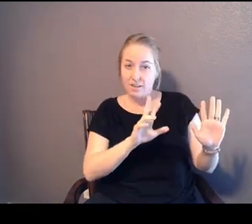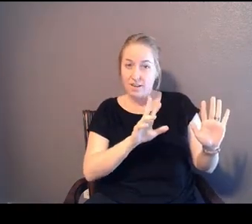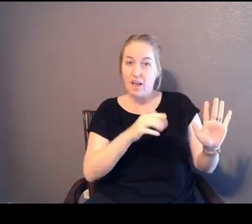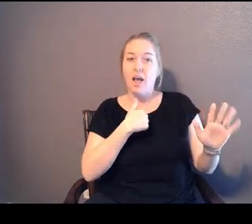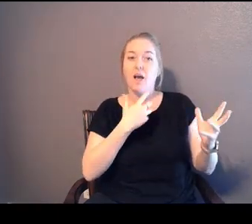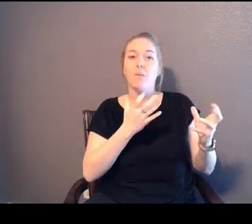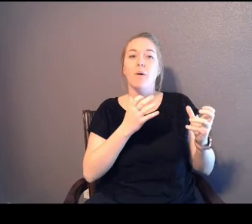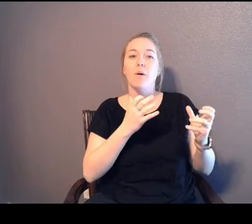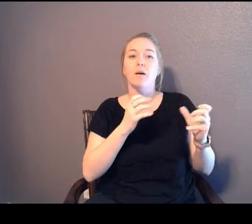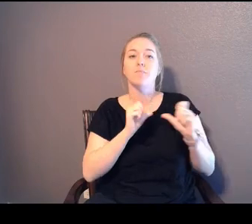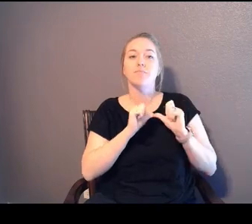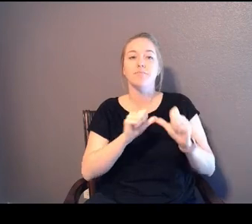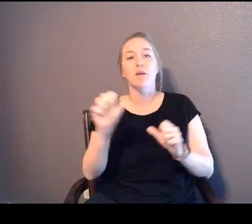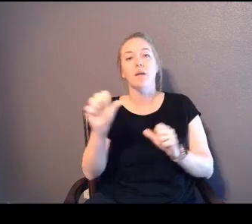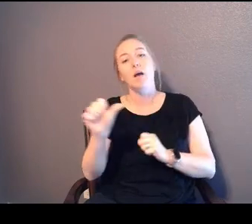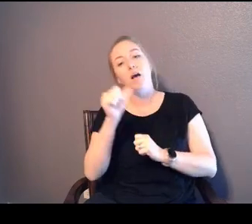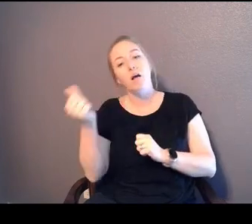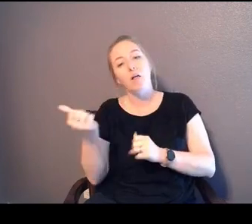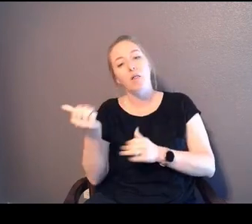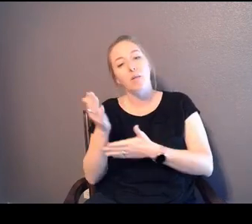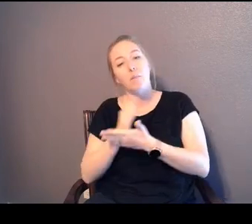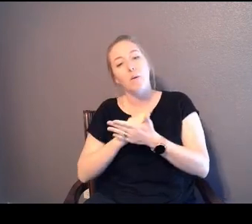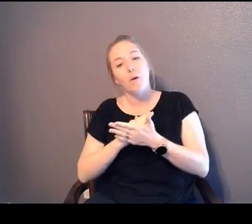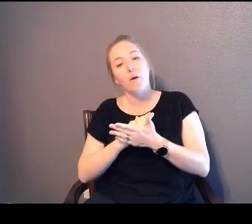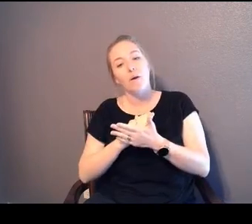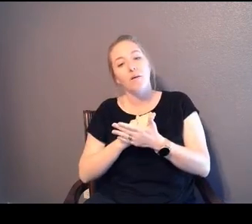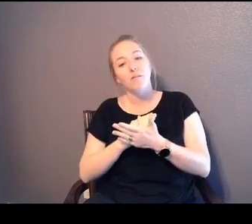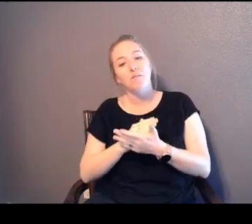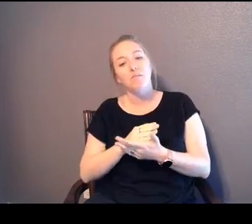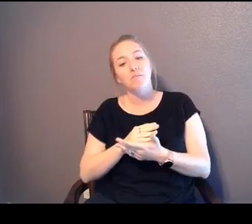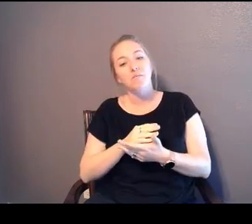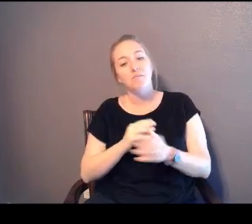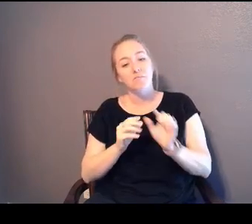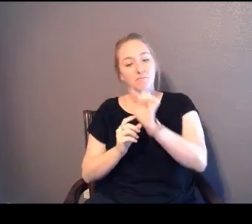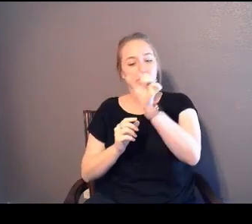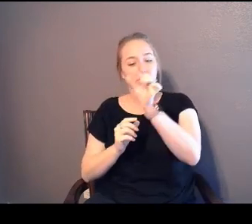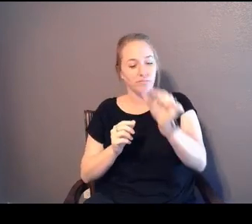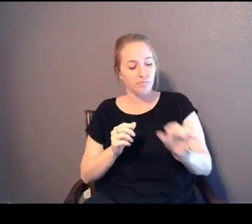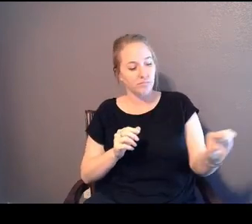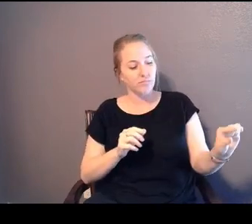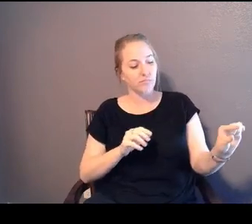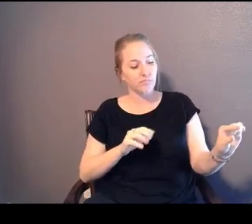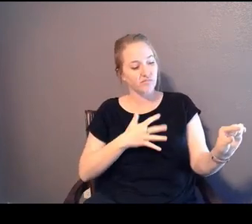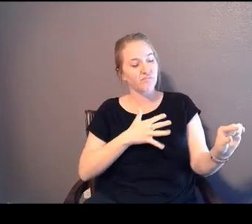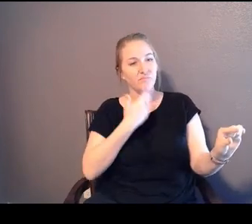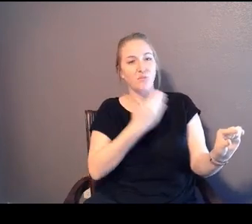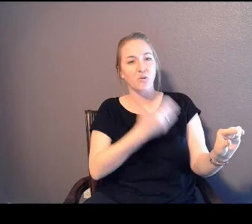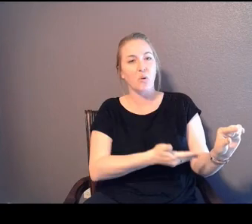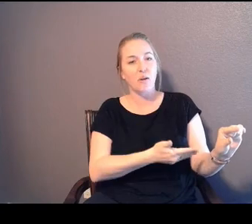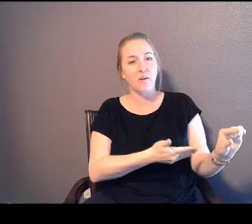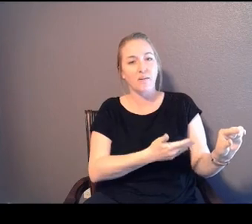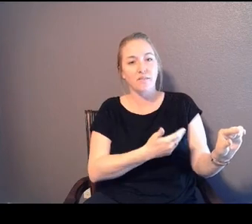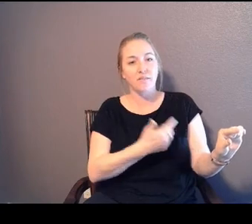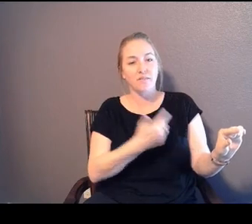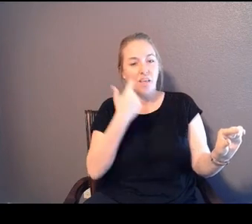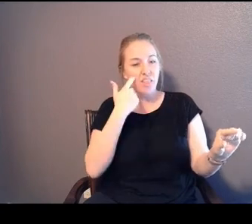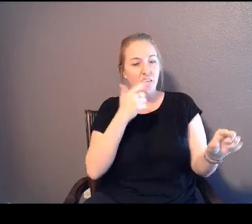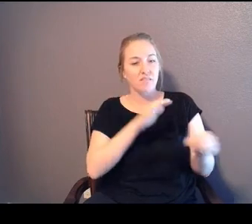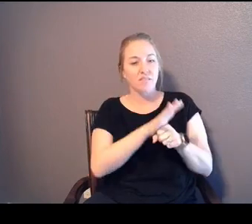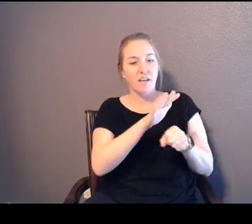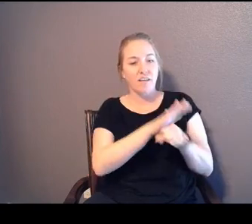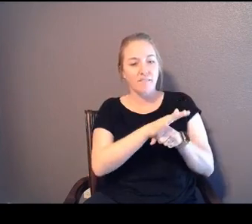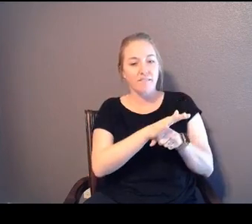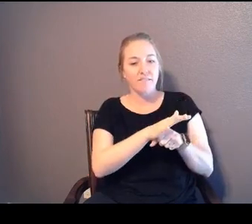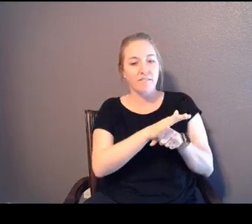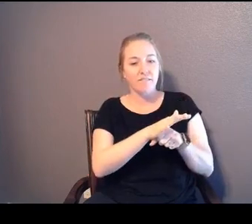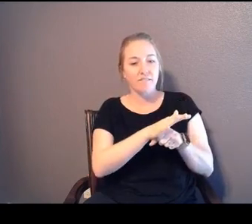I think I really have sort of like a lot of this plant going here, of this stem. But nothing's